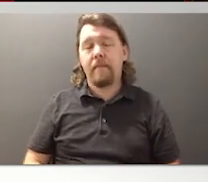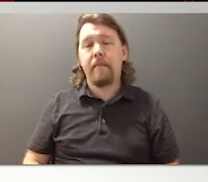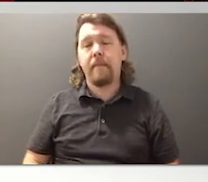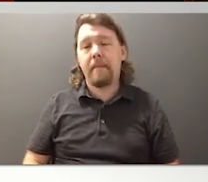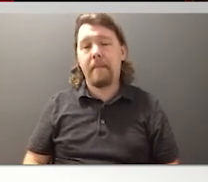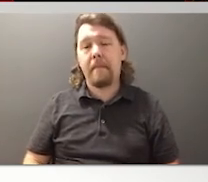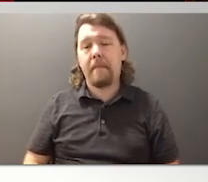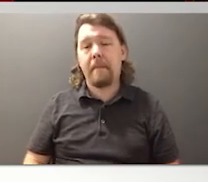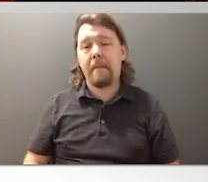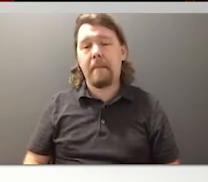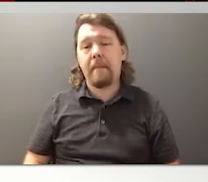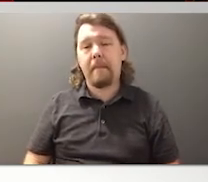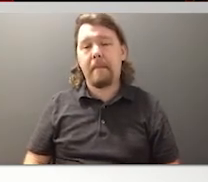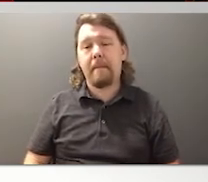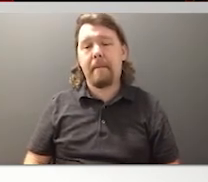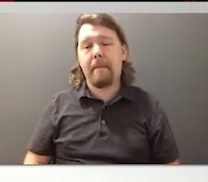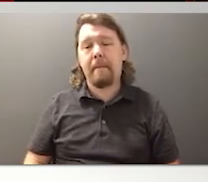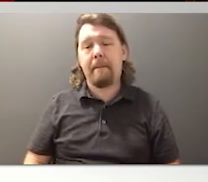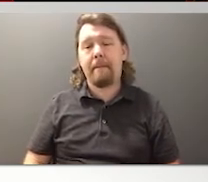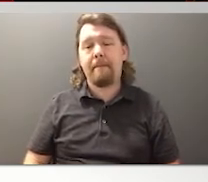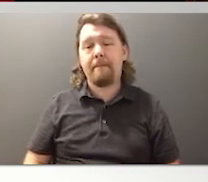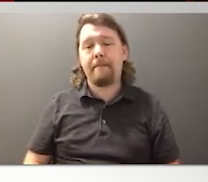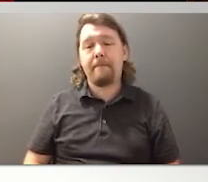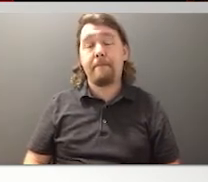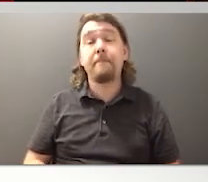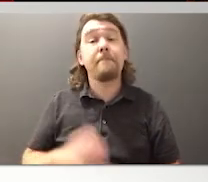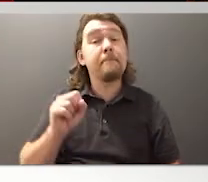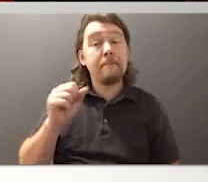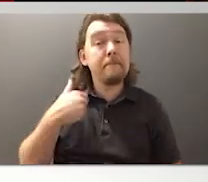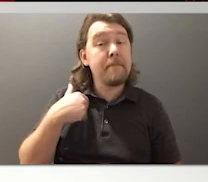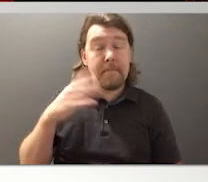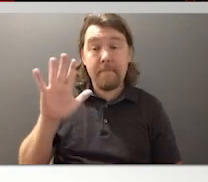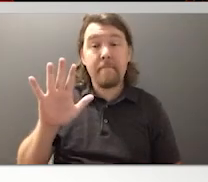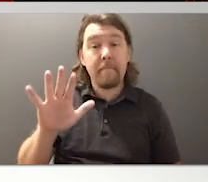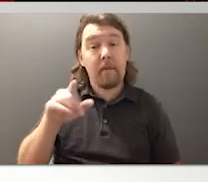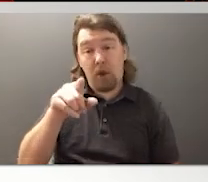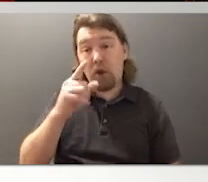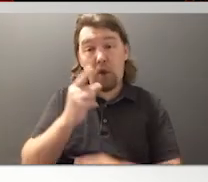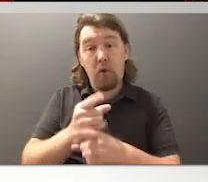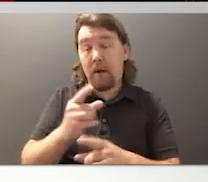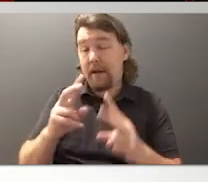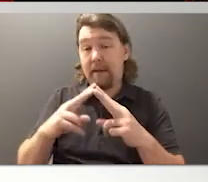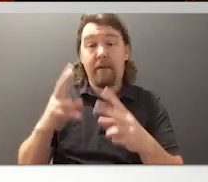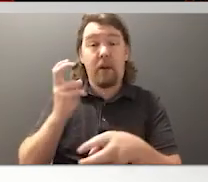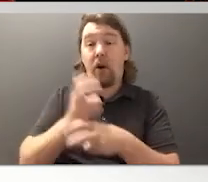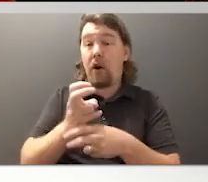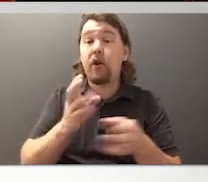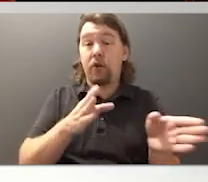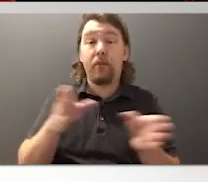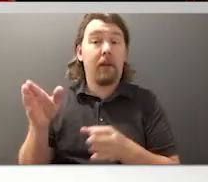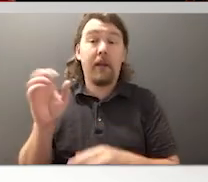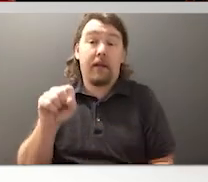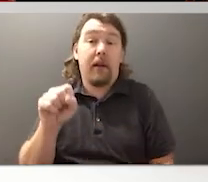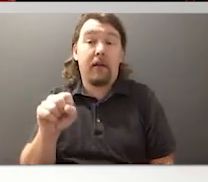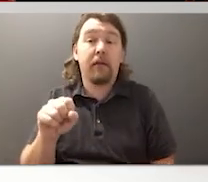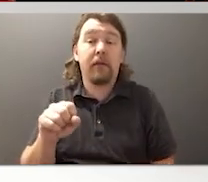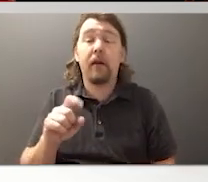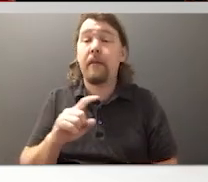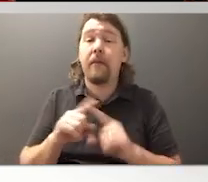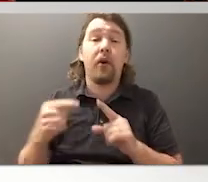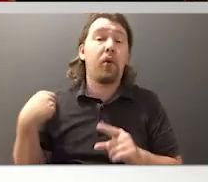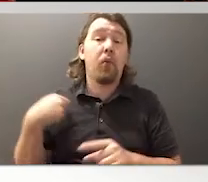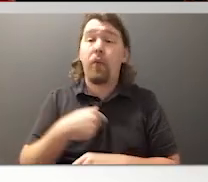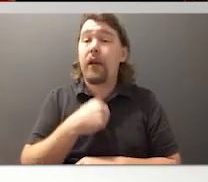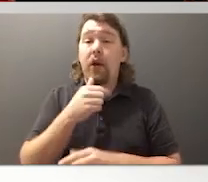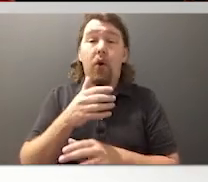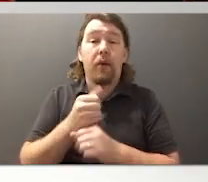they don't know how much money they could potentially absolutely. for, especially if you're doing for tuition. No, you're right.